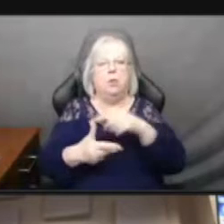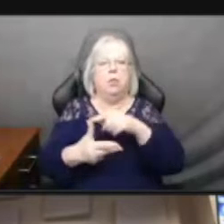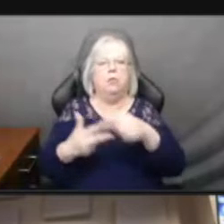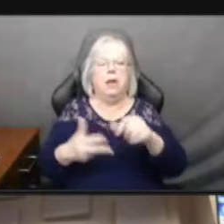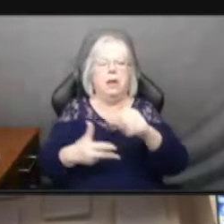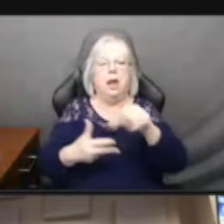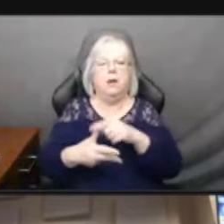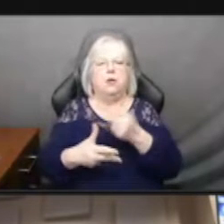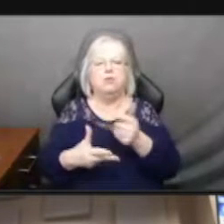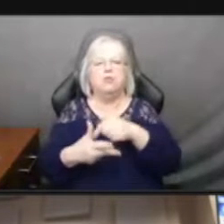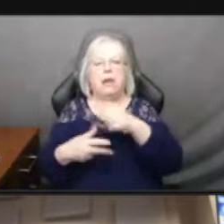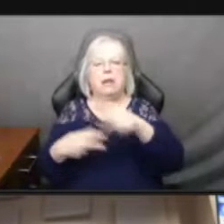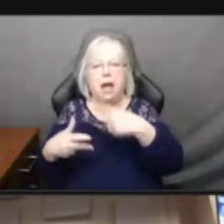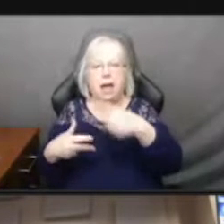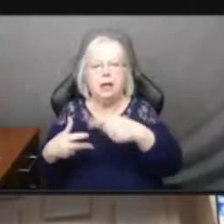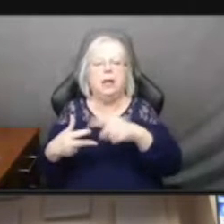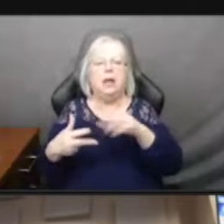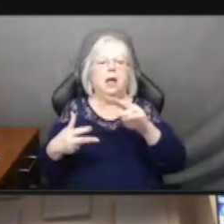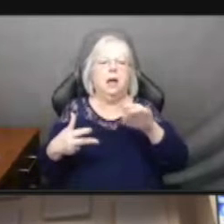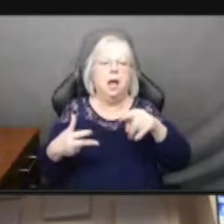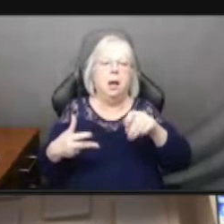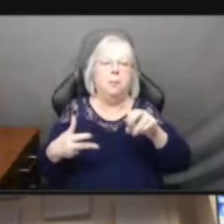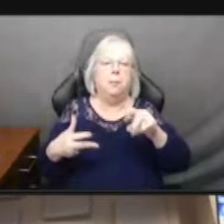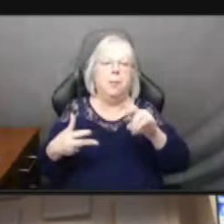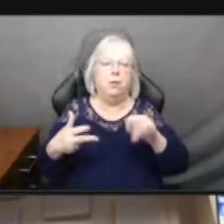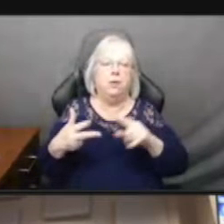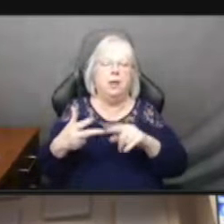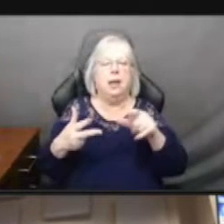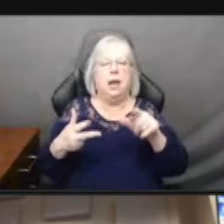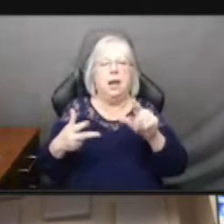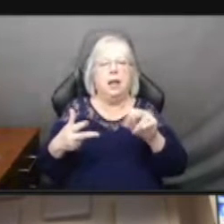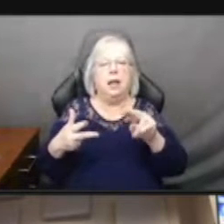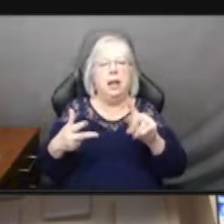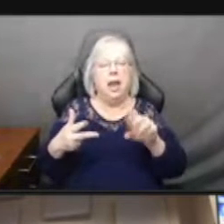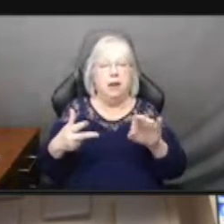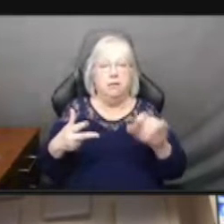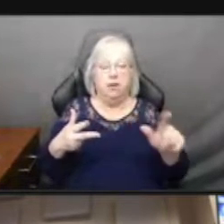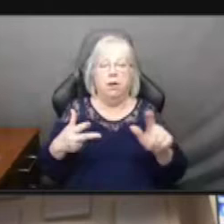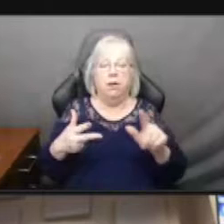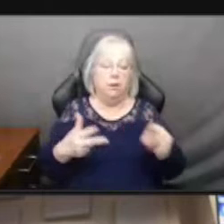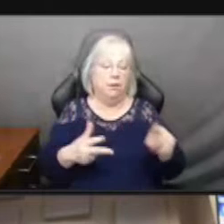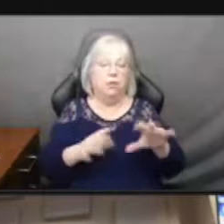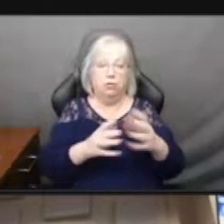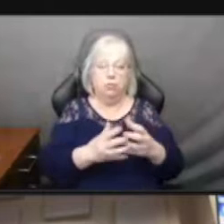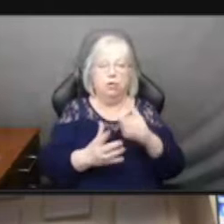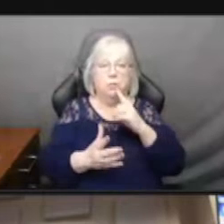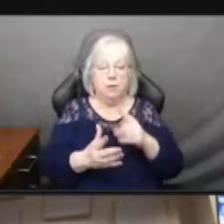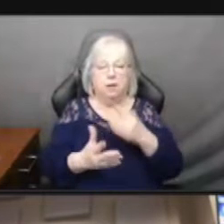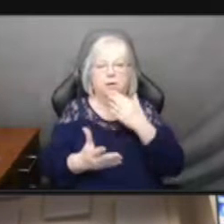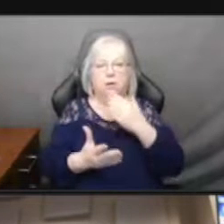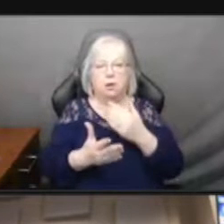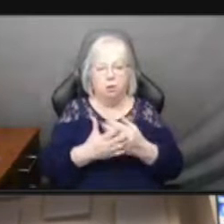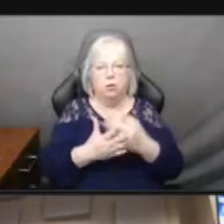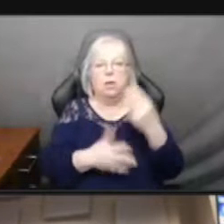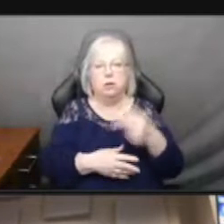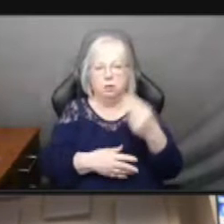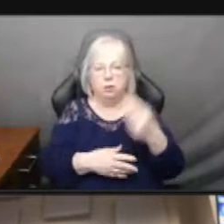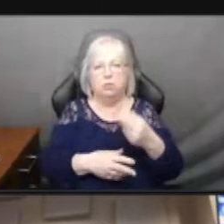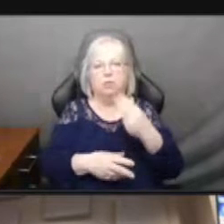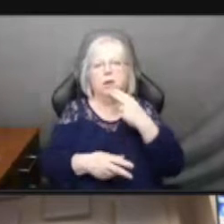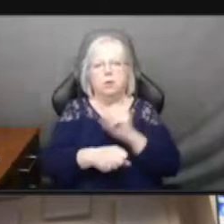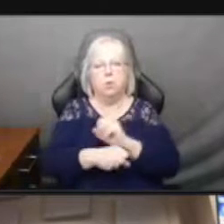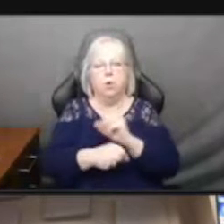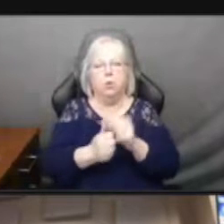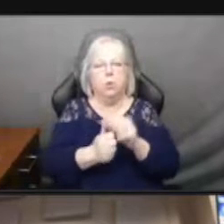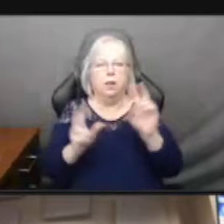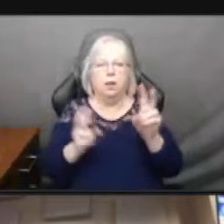recycling, composting, and then landfill. So this group has a track record. They've worked with the March